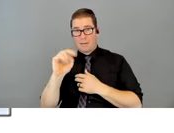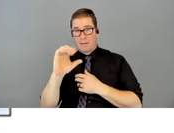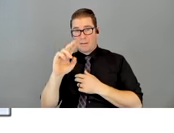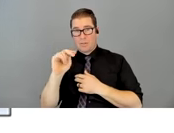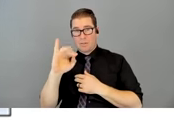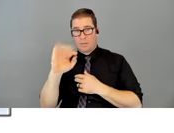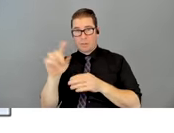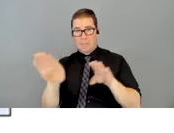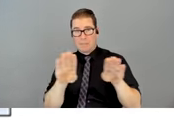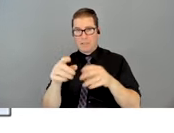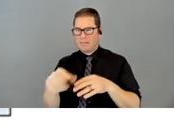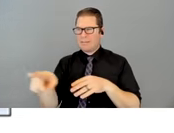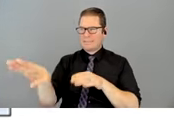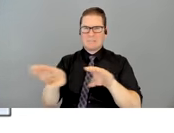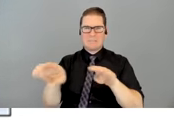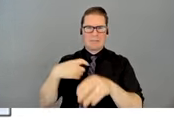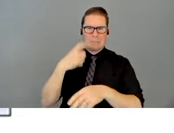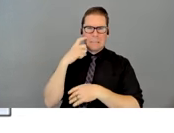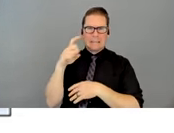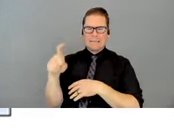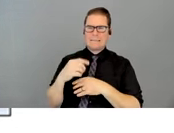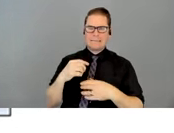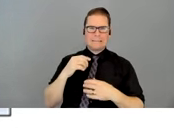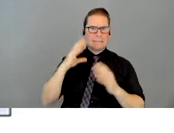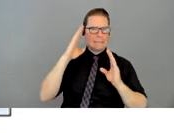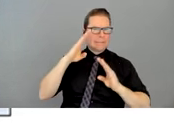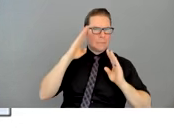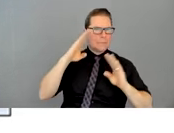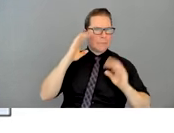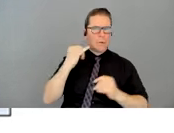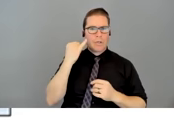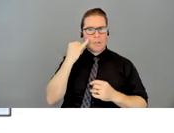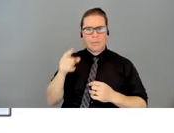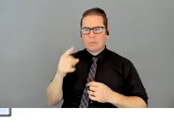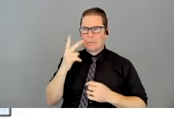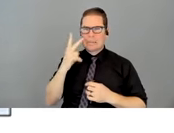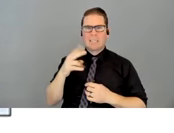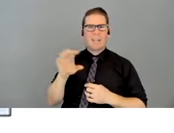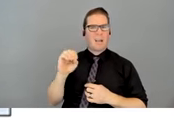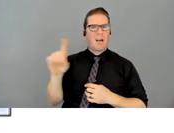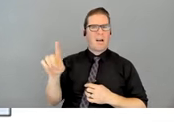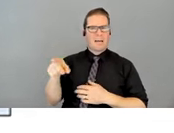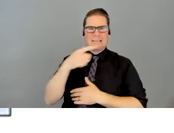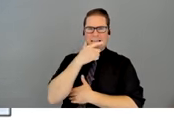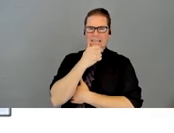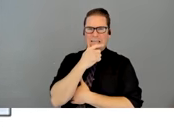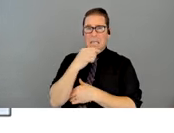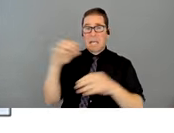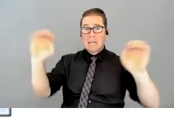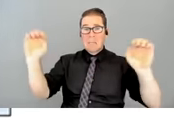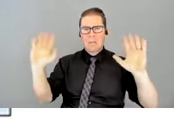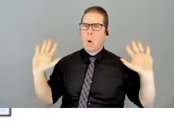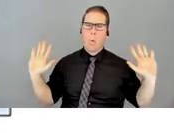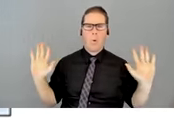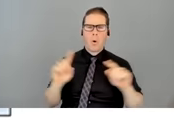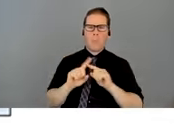So if a student happens to be exhibiting odd behavior that you do not see as an immediate emergency, you